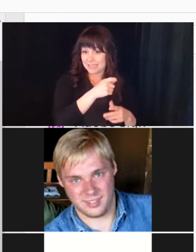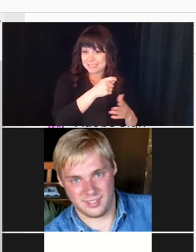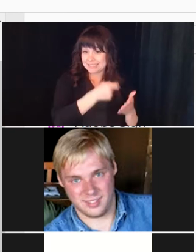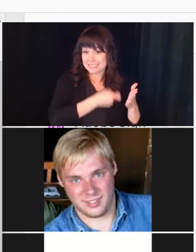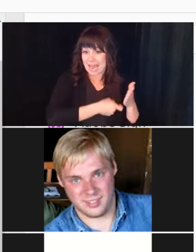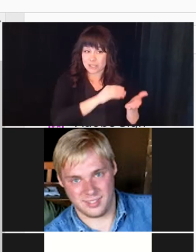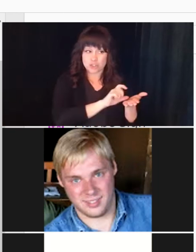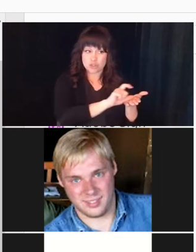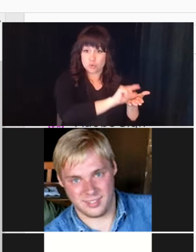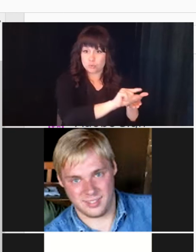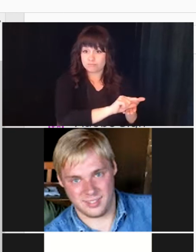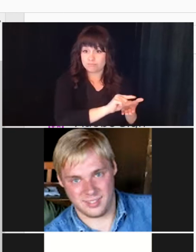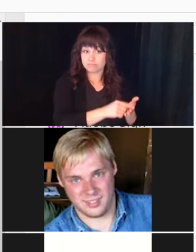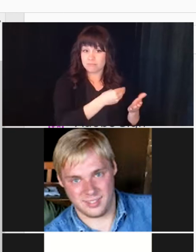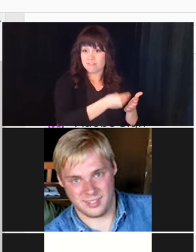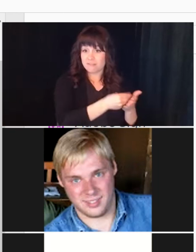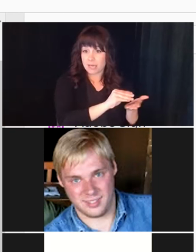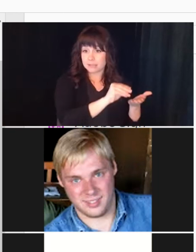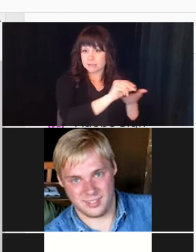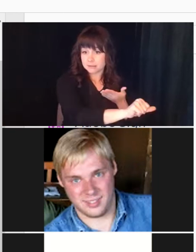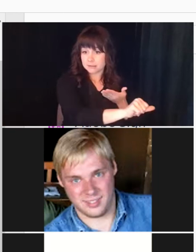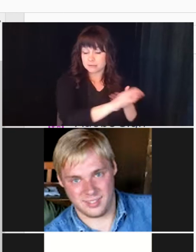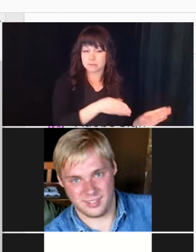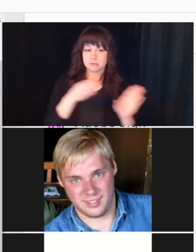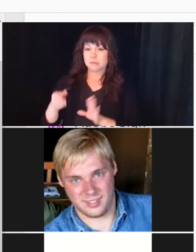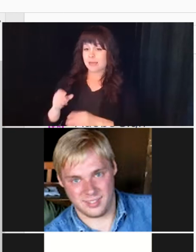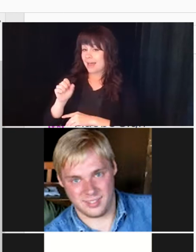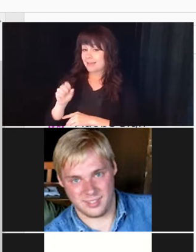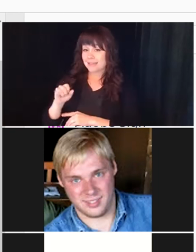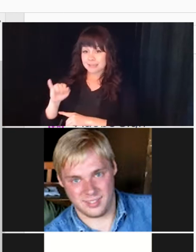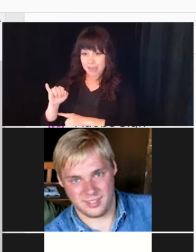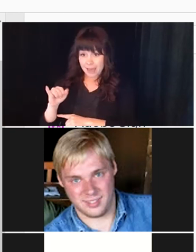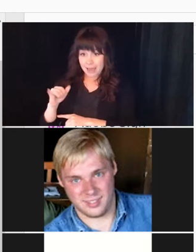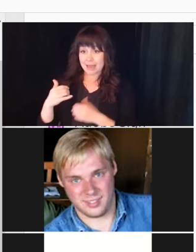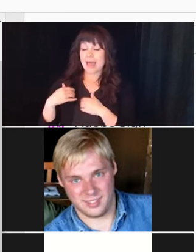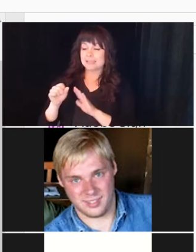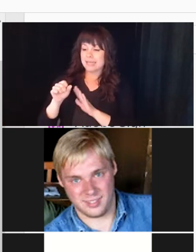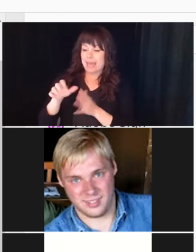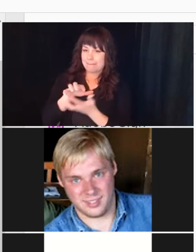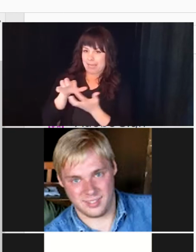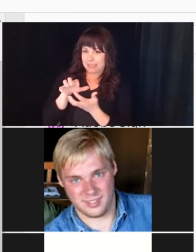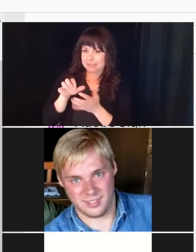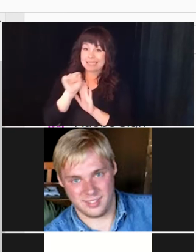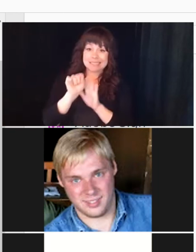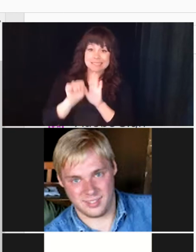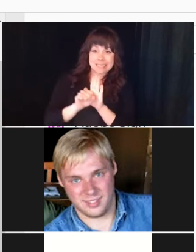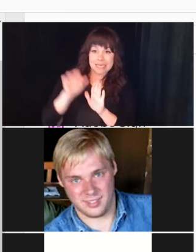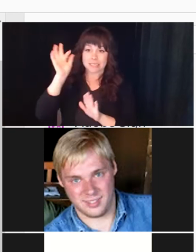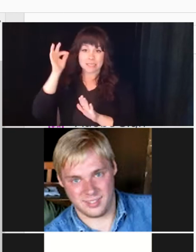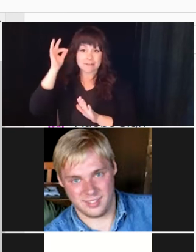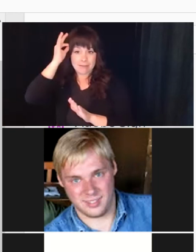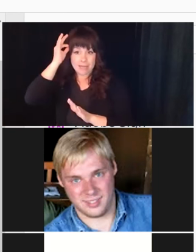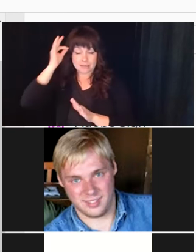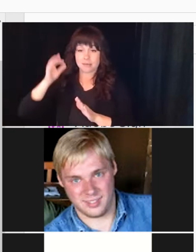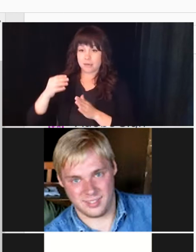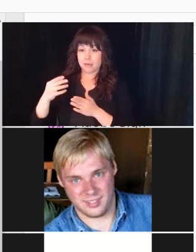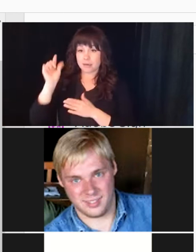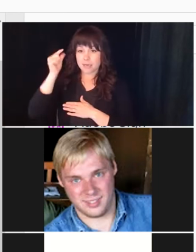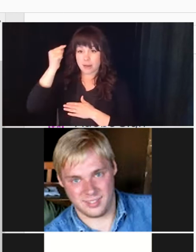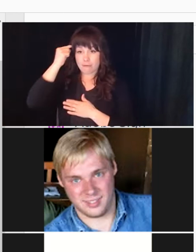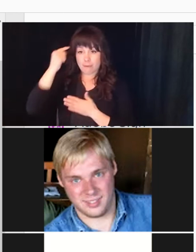SSI is funded by state and a mixture of state and federal government tax revenue. All